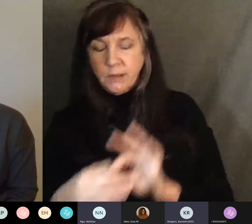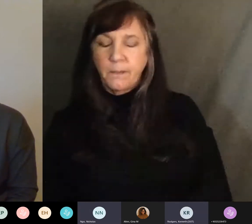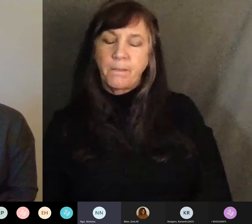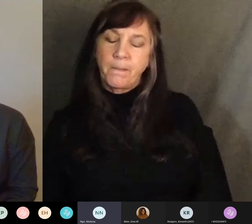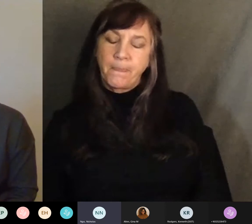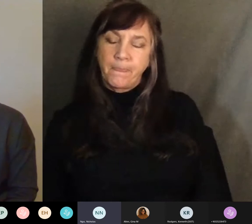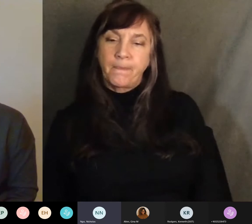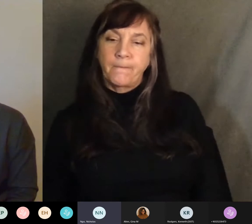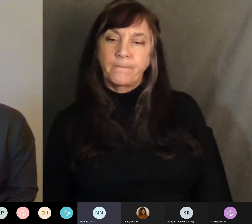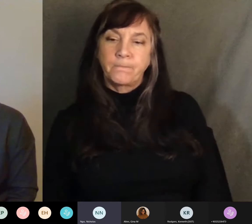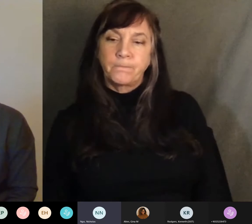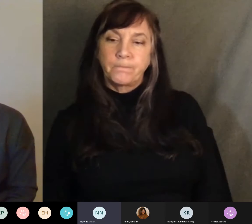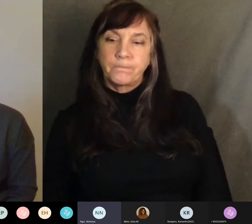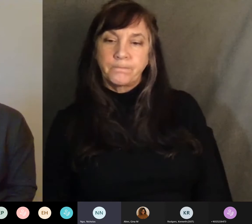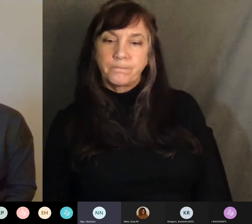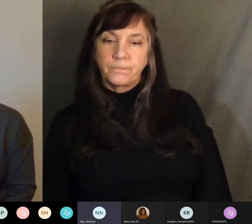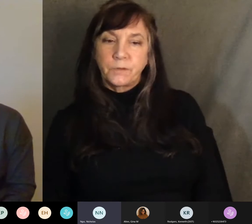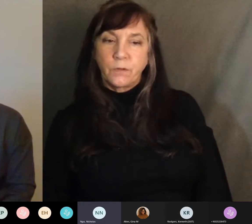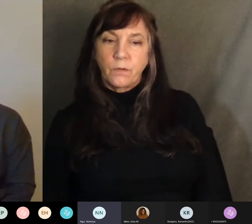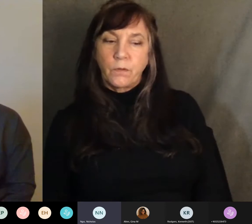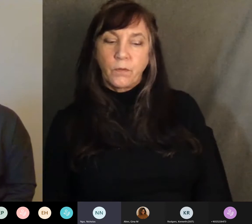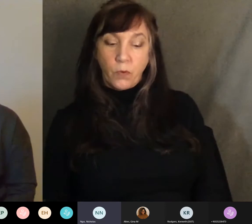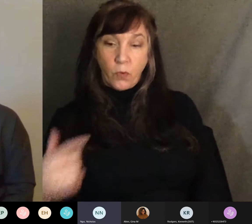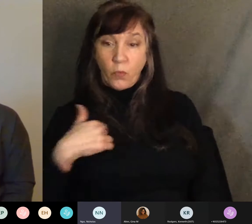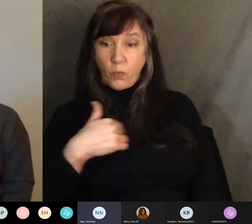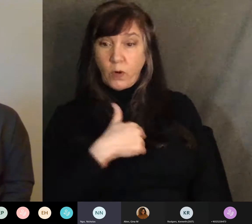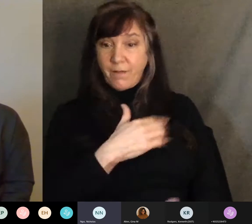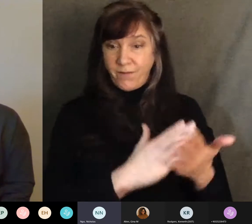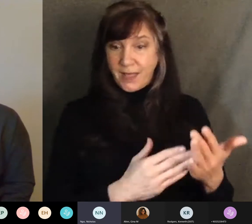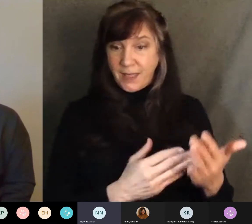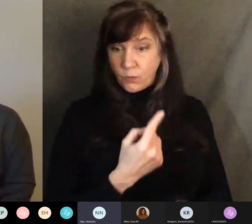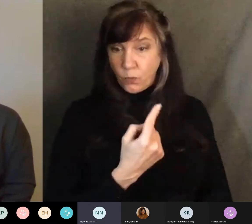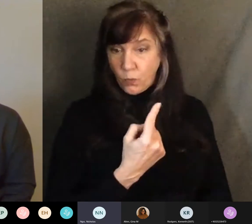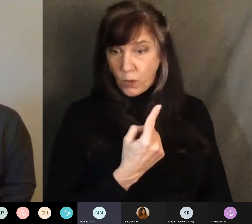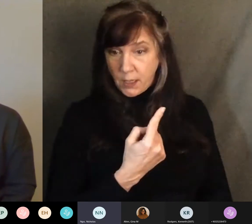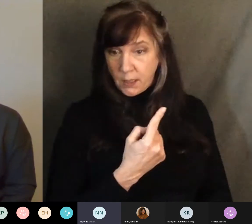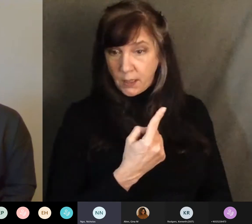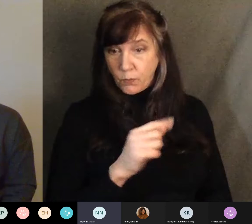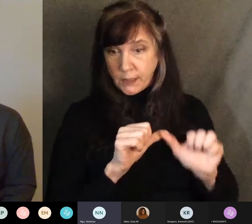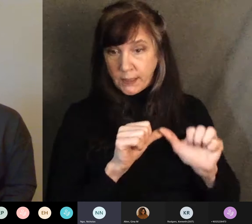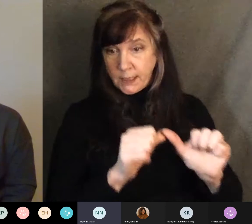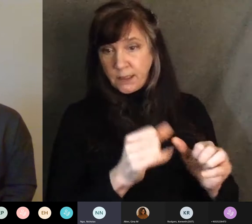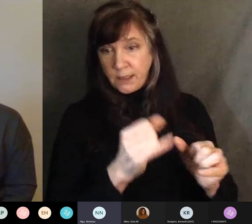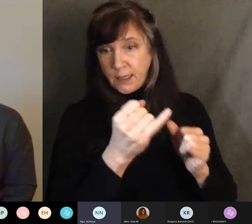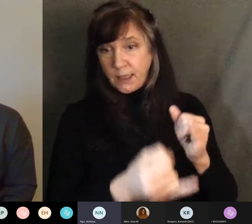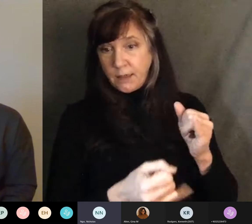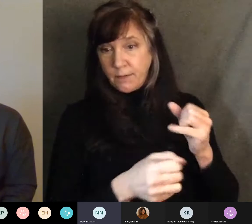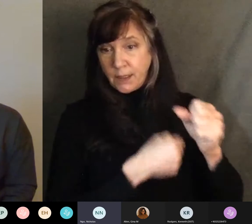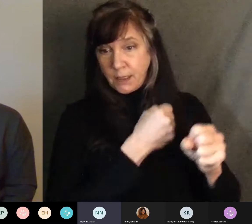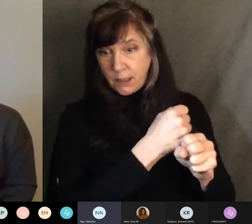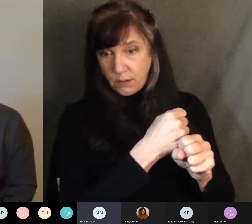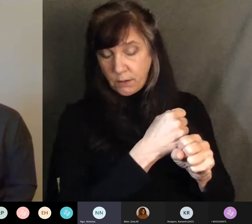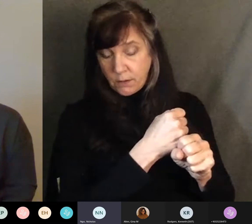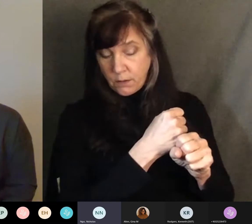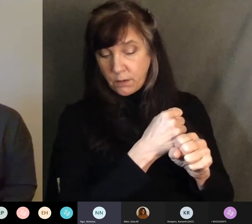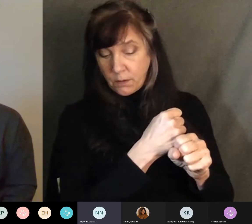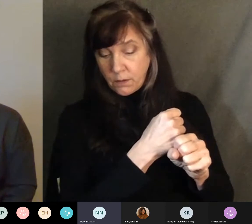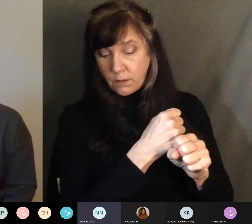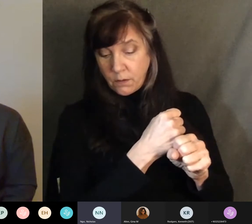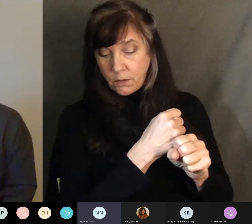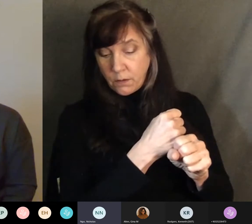that said, we are, like I said, we're in phase 1, which goes until the end of this year. And we are